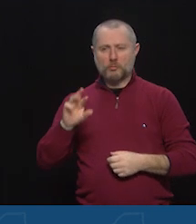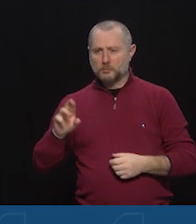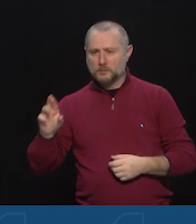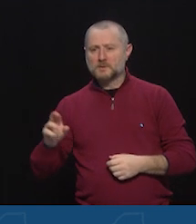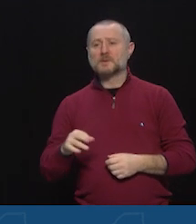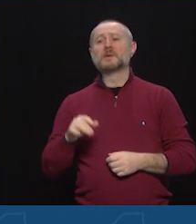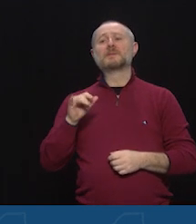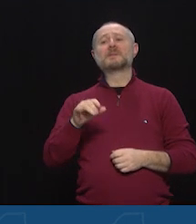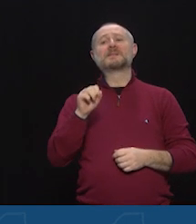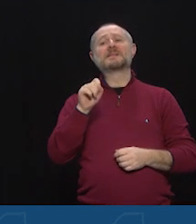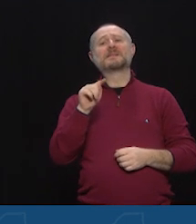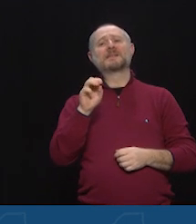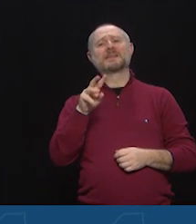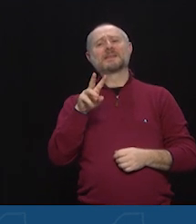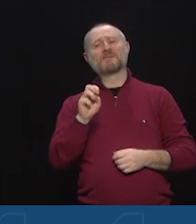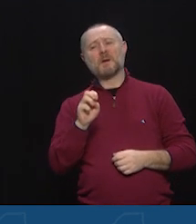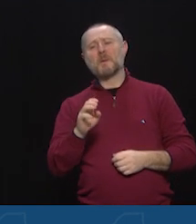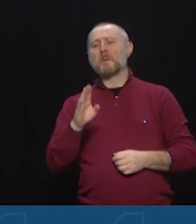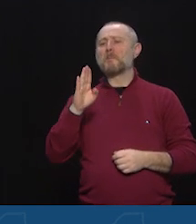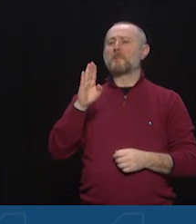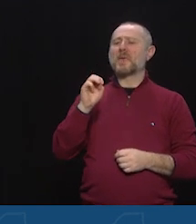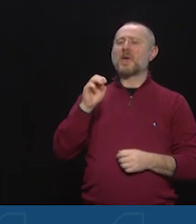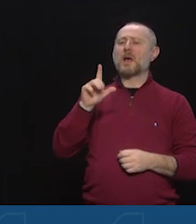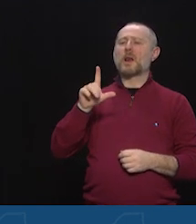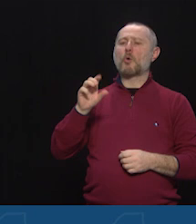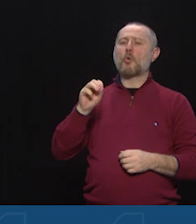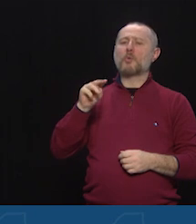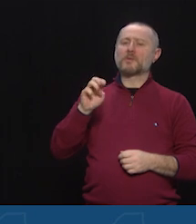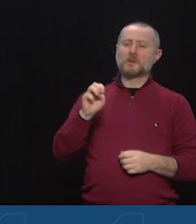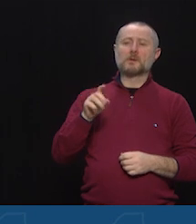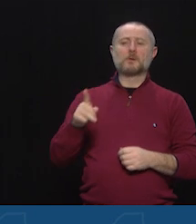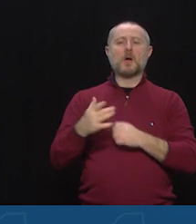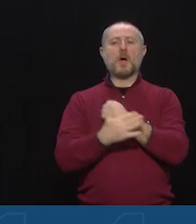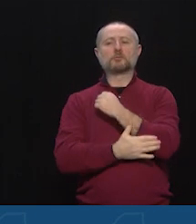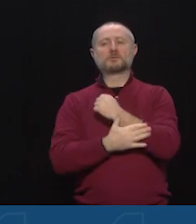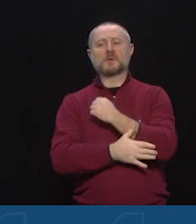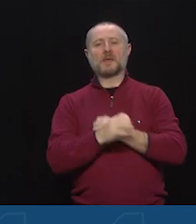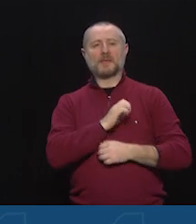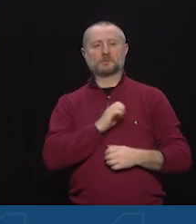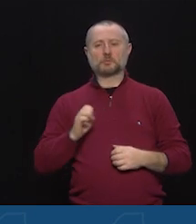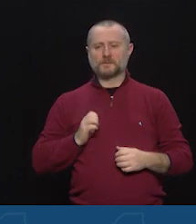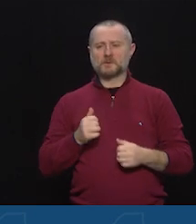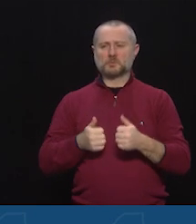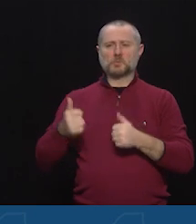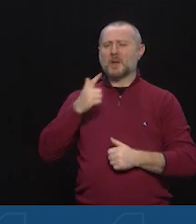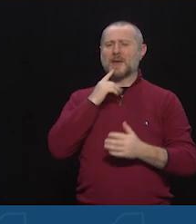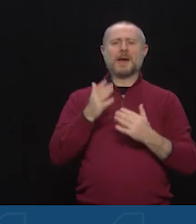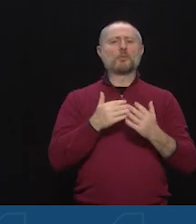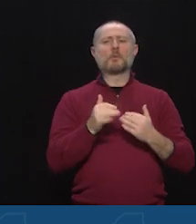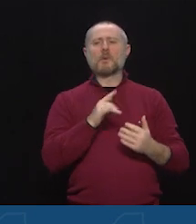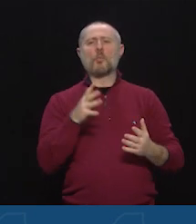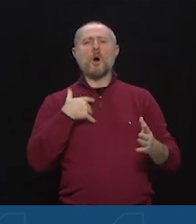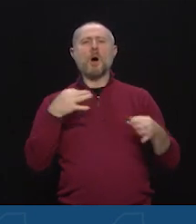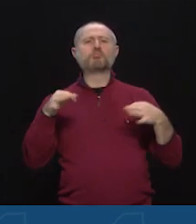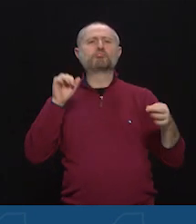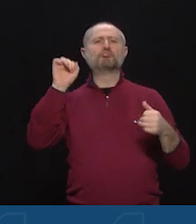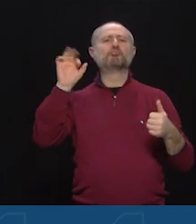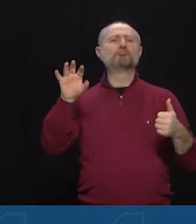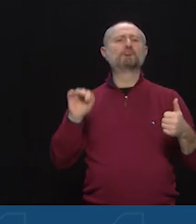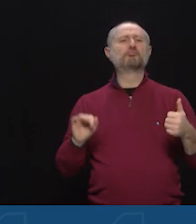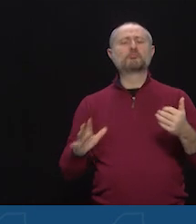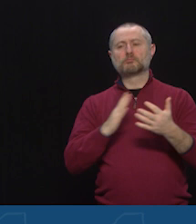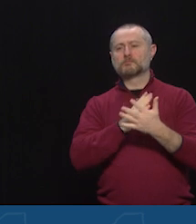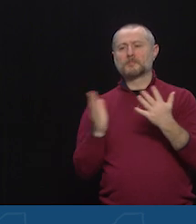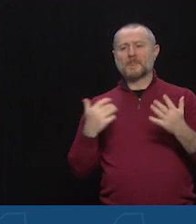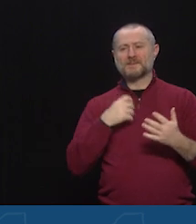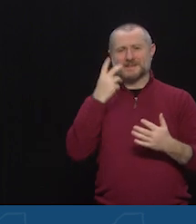county executive, who you'll be hearing from about the county's preparation. So let's take a look at what we're doing here. These are the maps we wake up and dread when we see